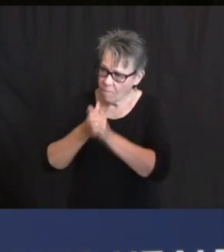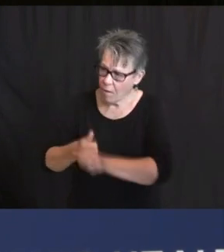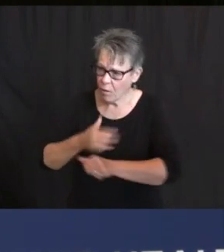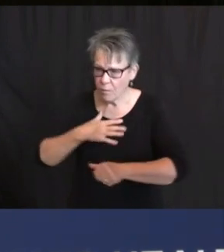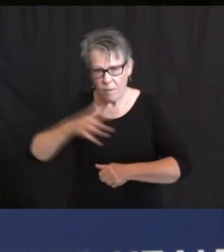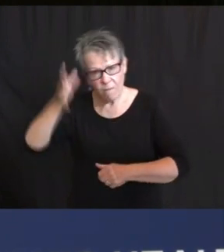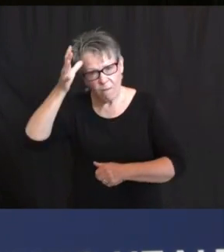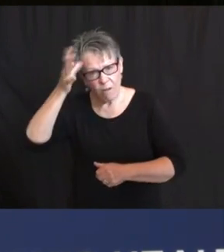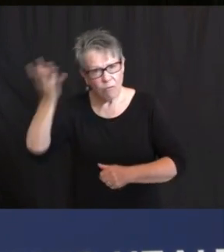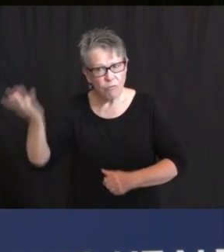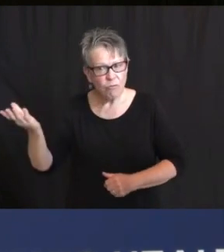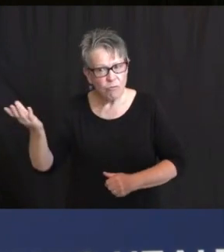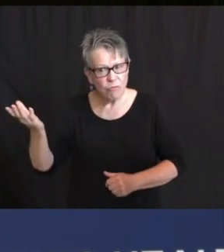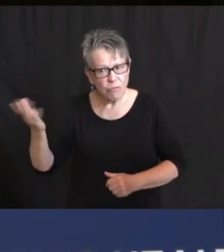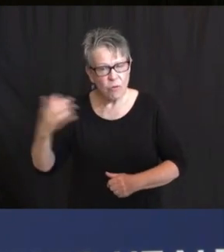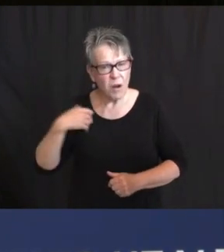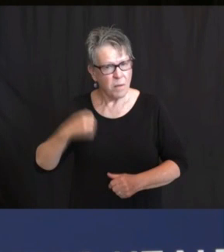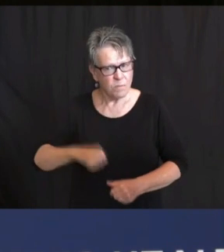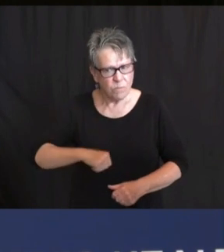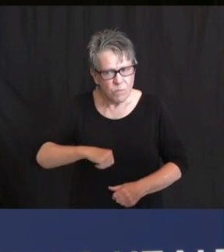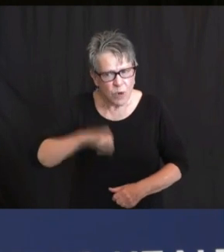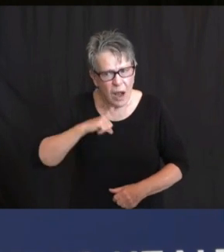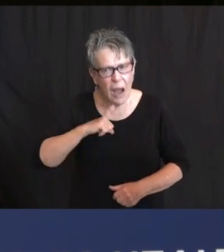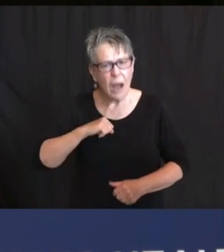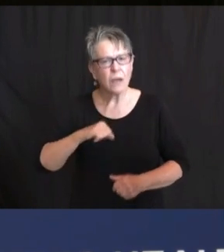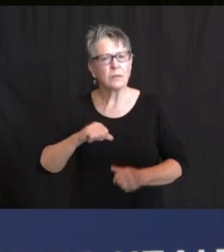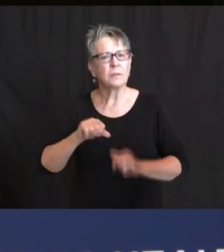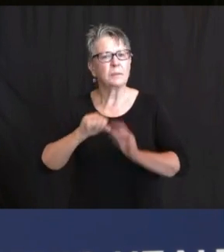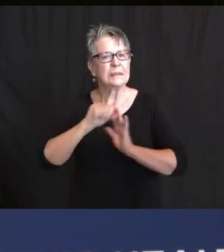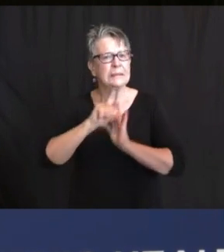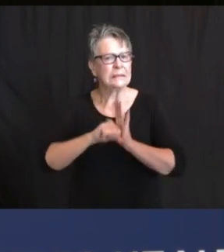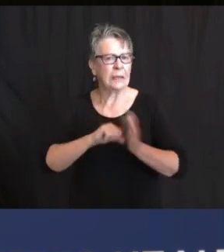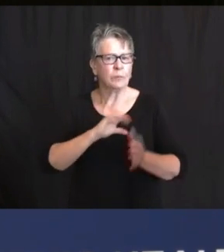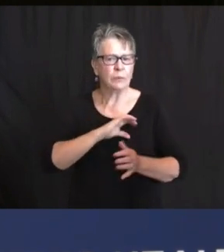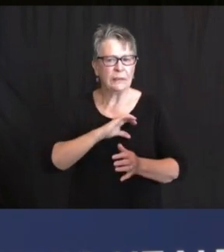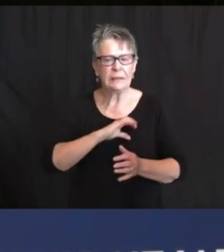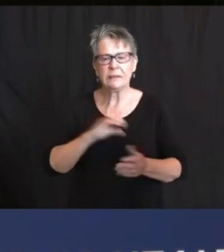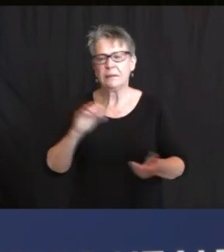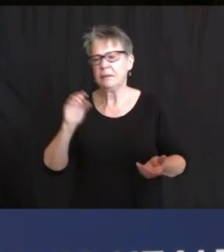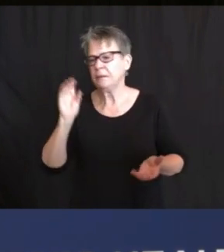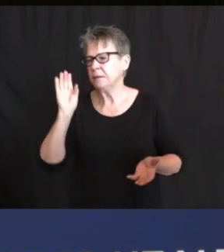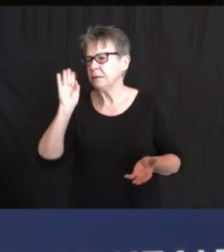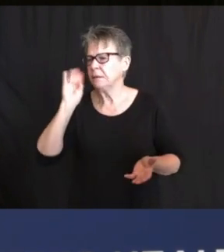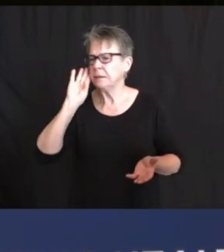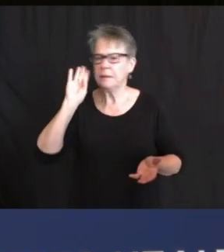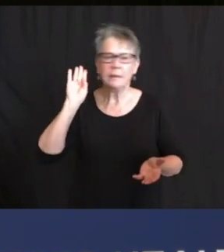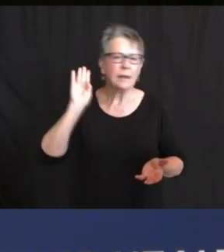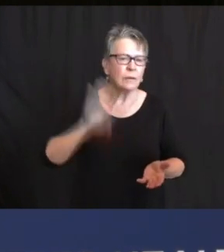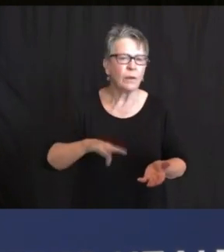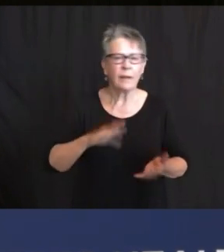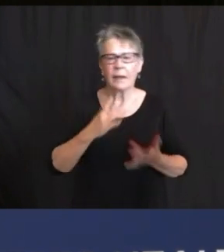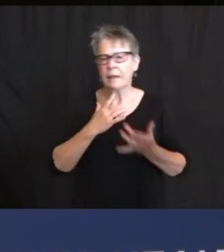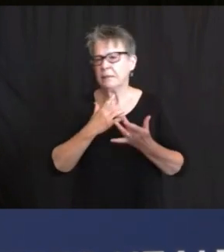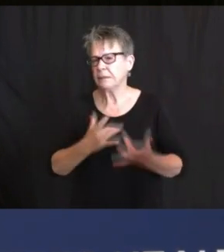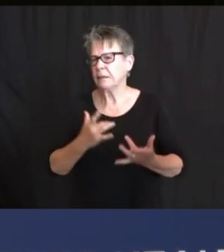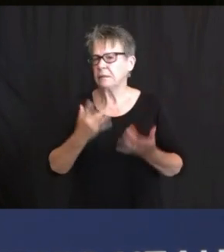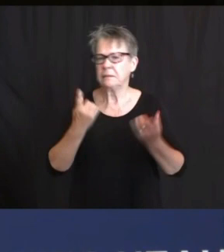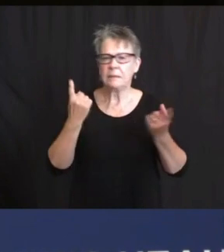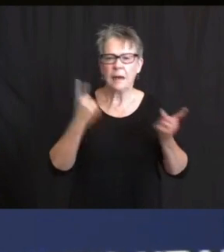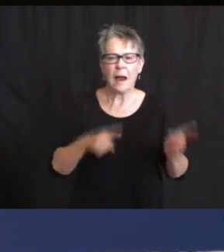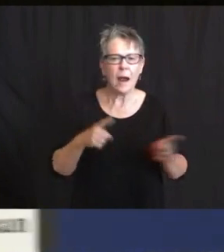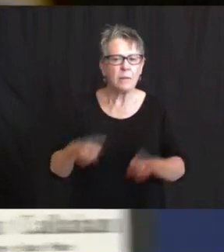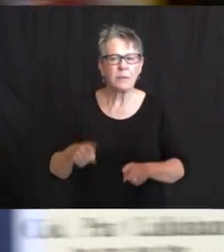a certain point in your career, that baseless accusations are leveled at you, and I knew that signing up. Thanks,